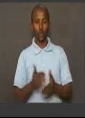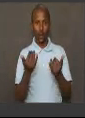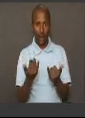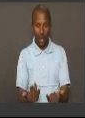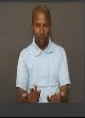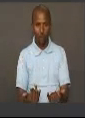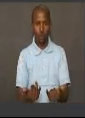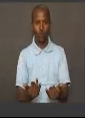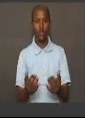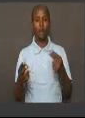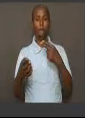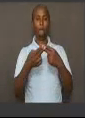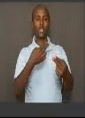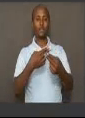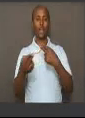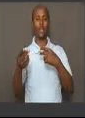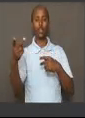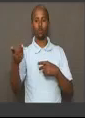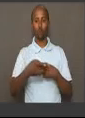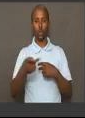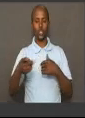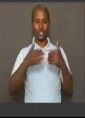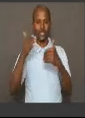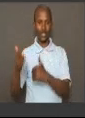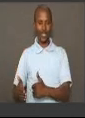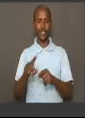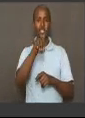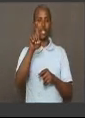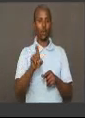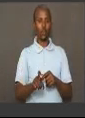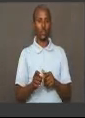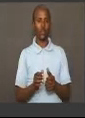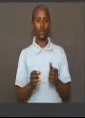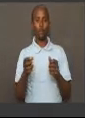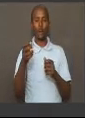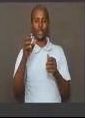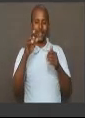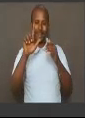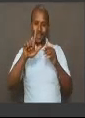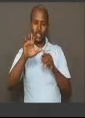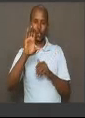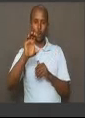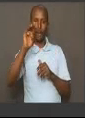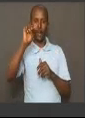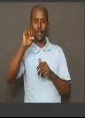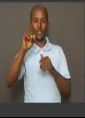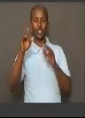Now we multiply both sides of the equation by their least